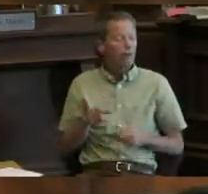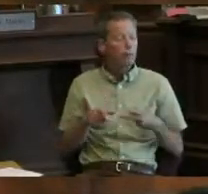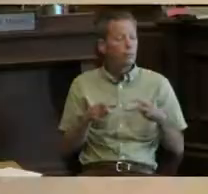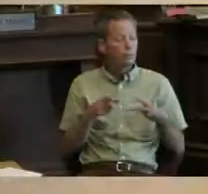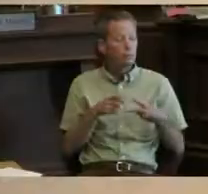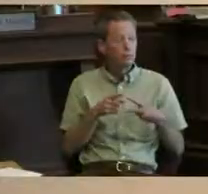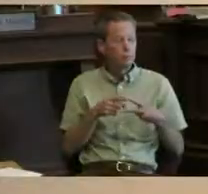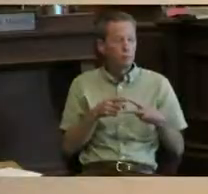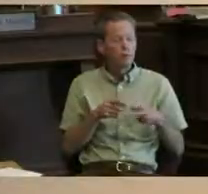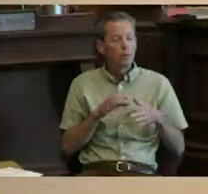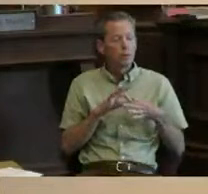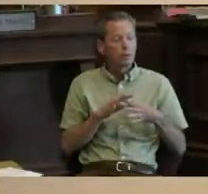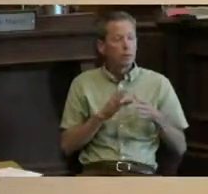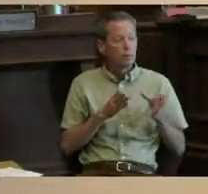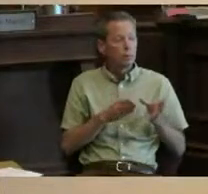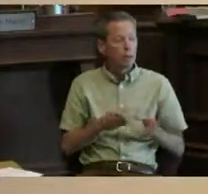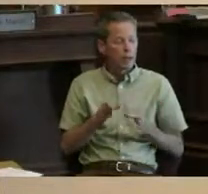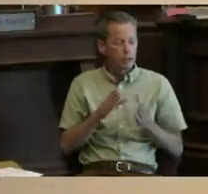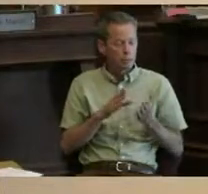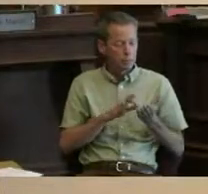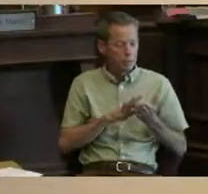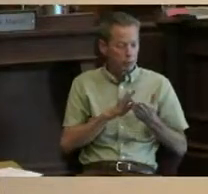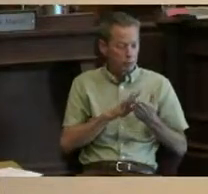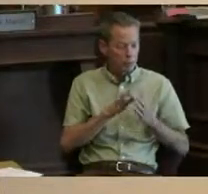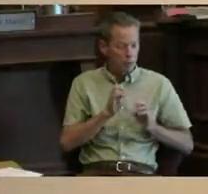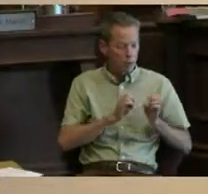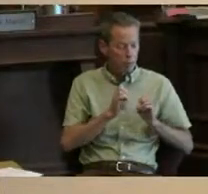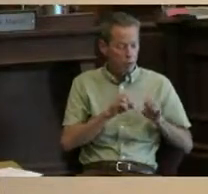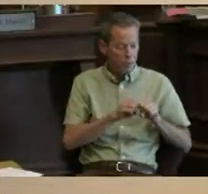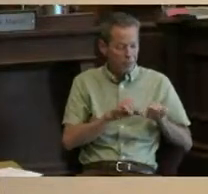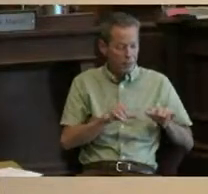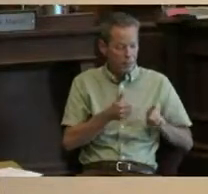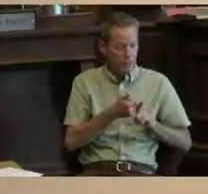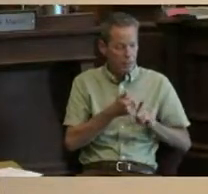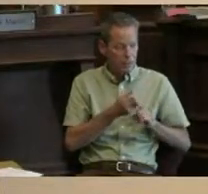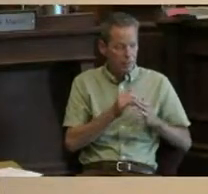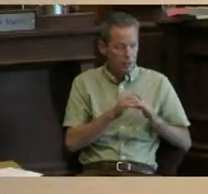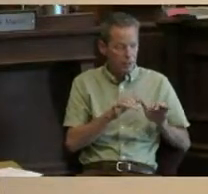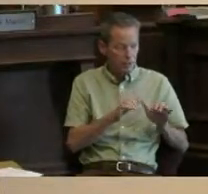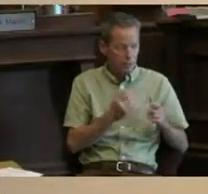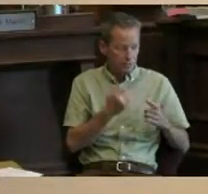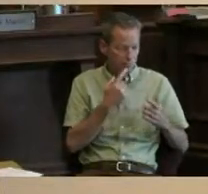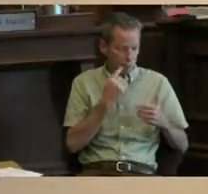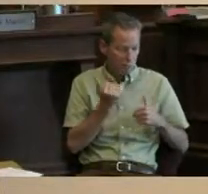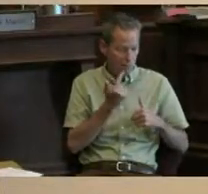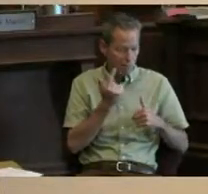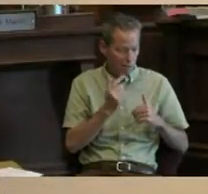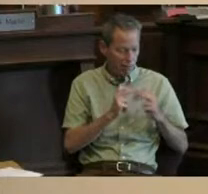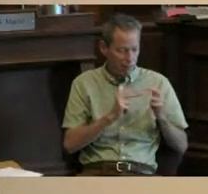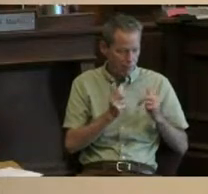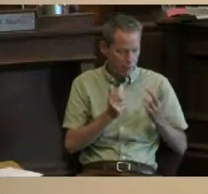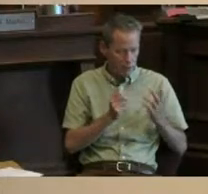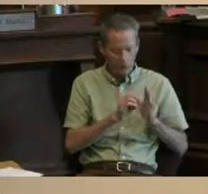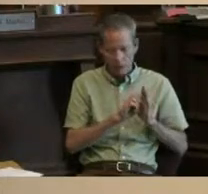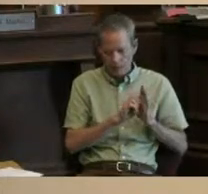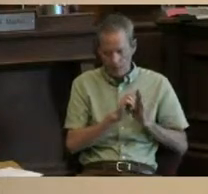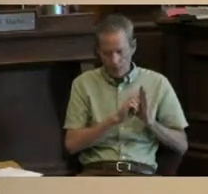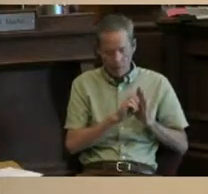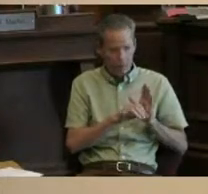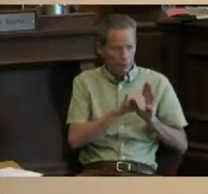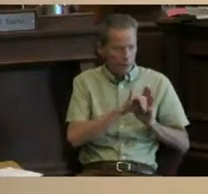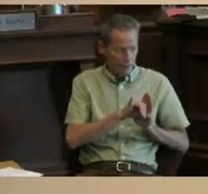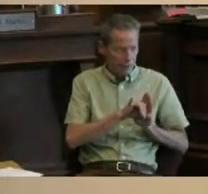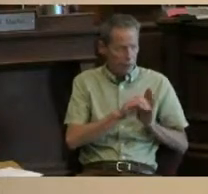of our planning and inventorying and evaluation of the systems themselves, that's done as is for all of our facilities. So as elevators are